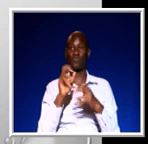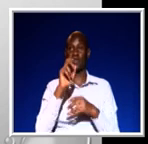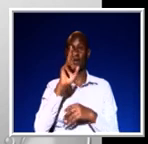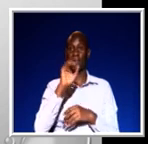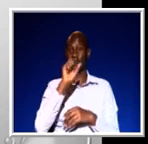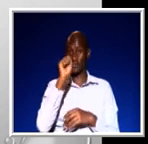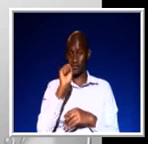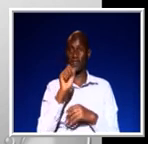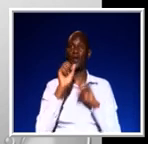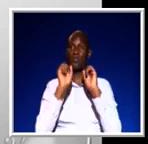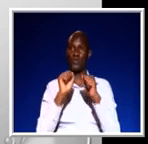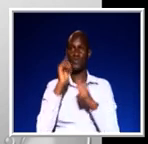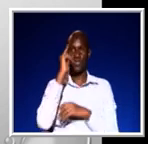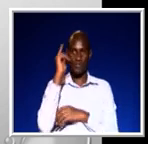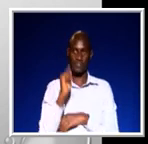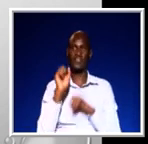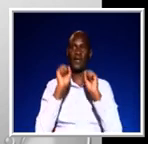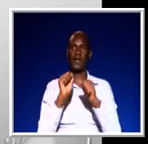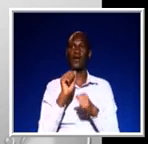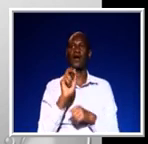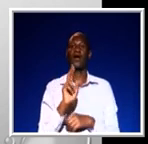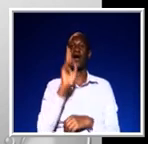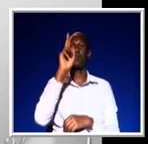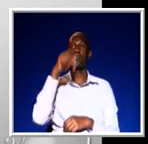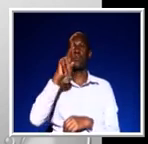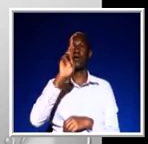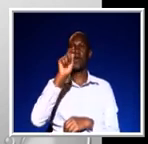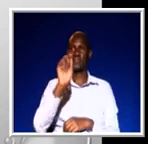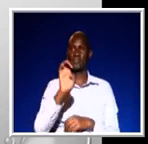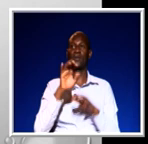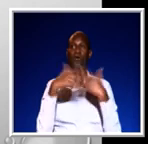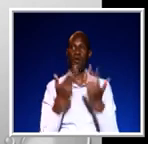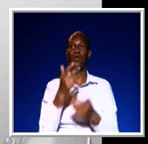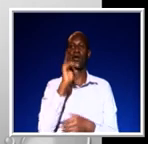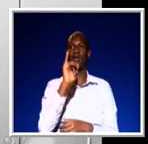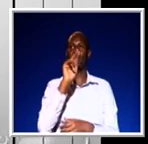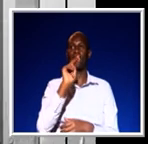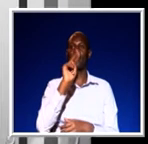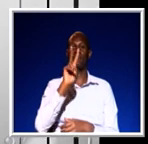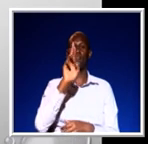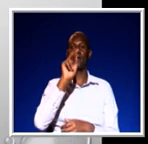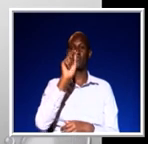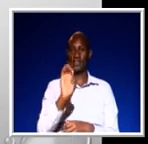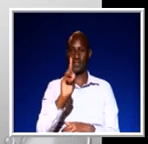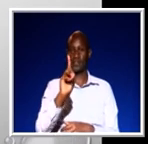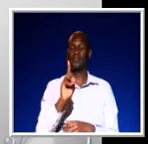An image can also be either upright or inverted.